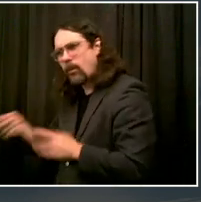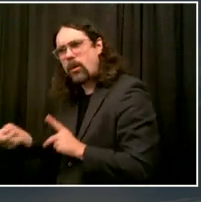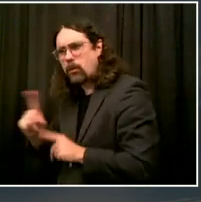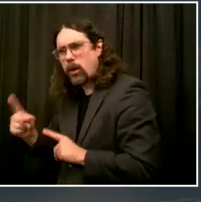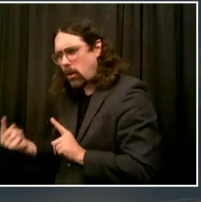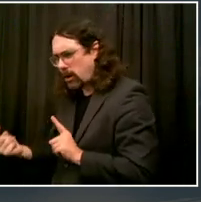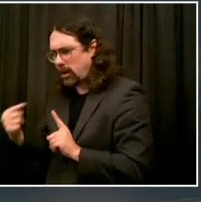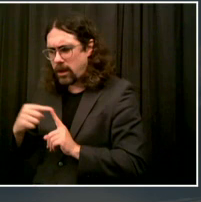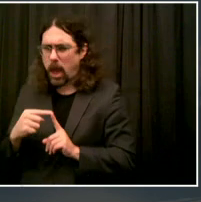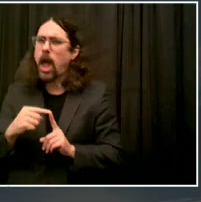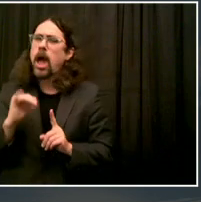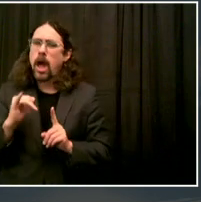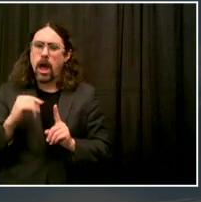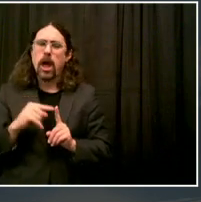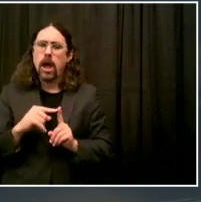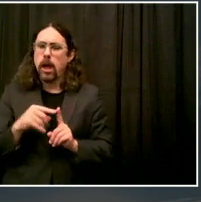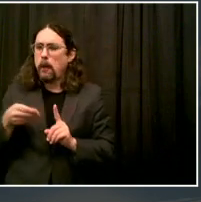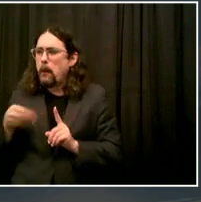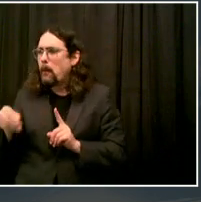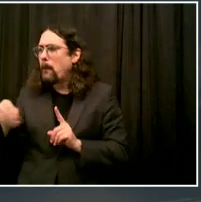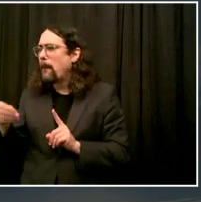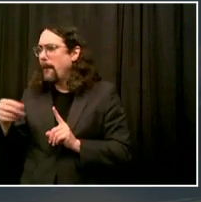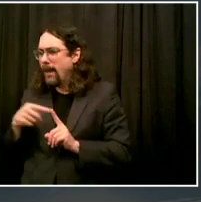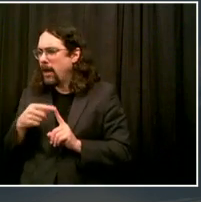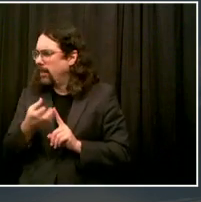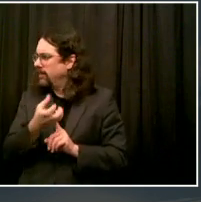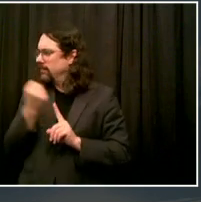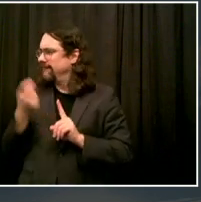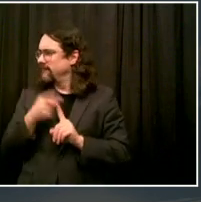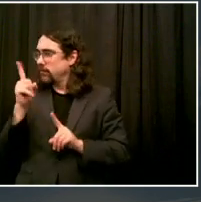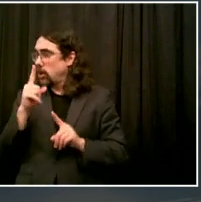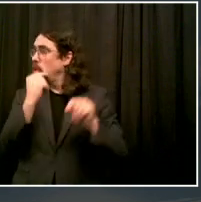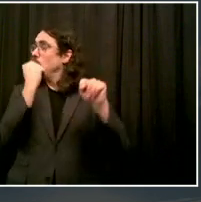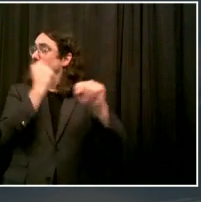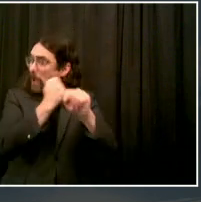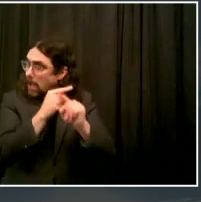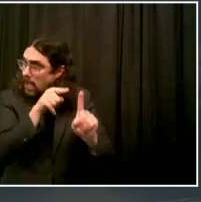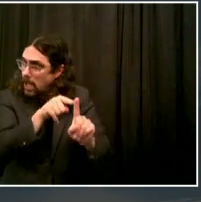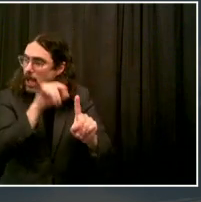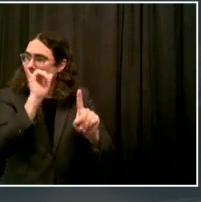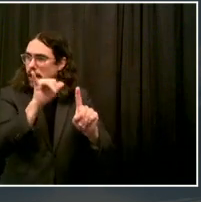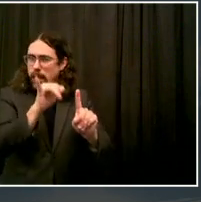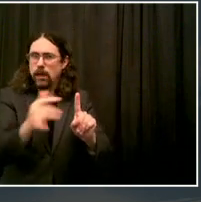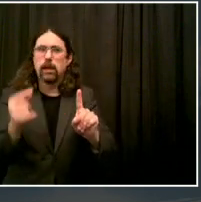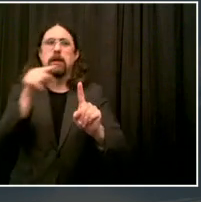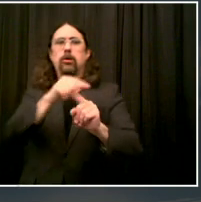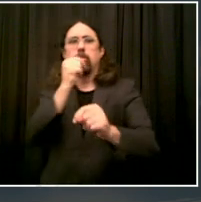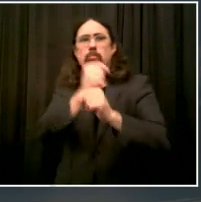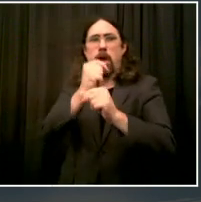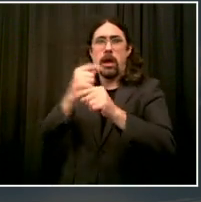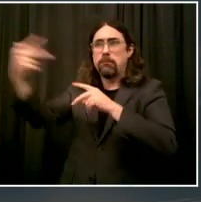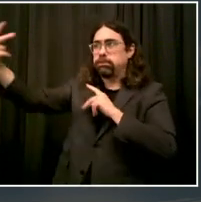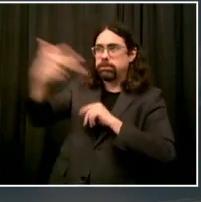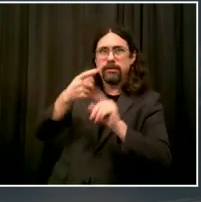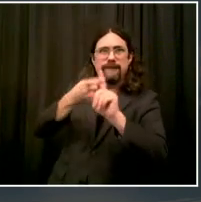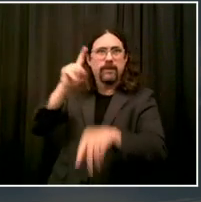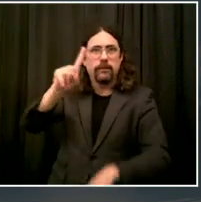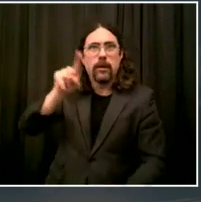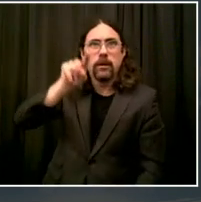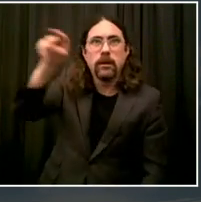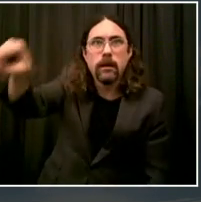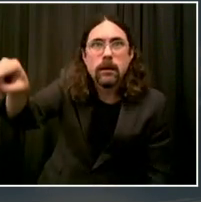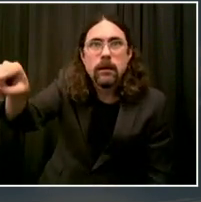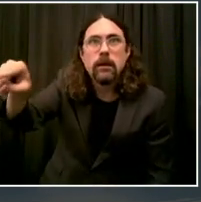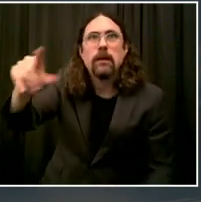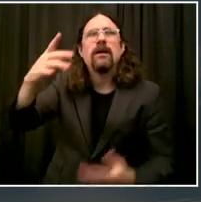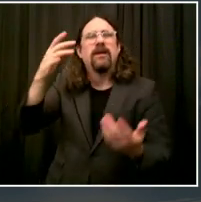source product, where the source that's generating the product, and also the traffickers themselves that are moving the product, usually in some type